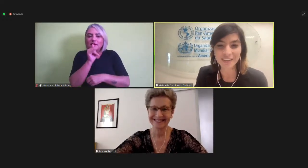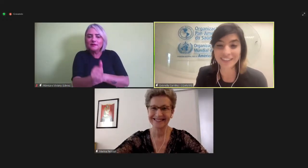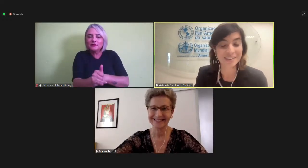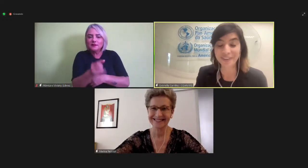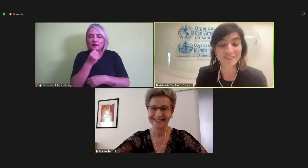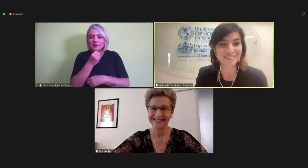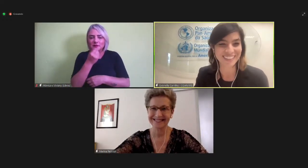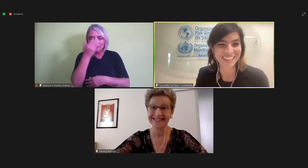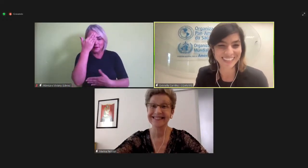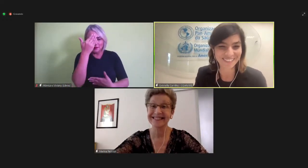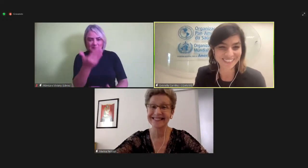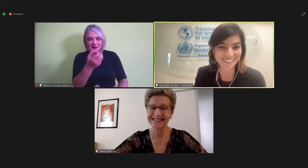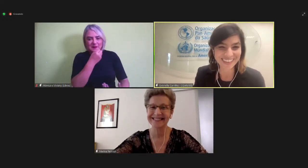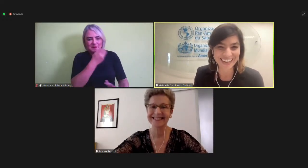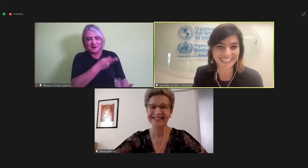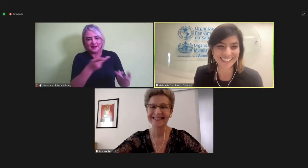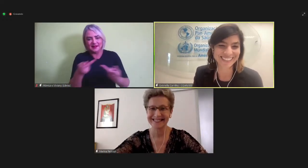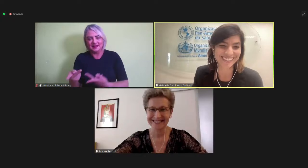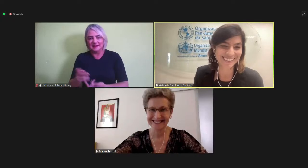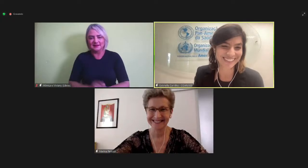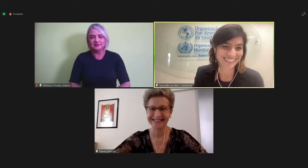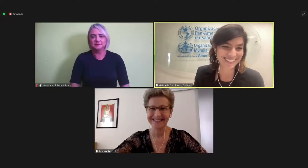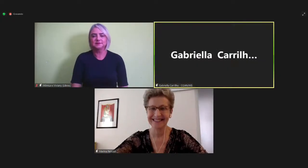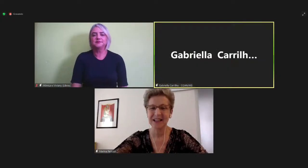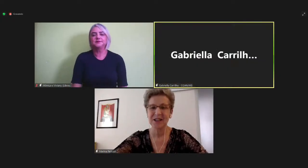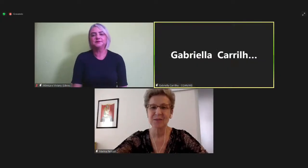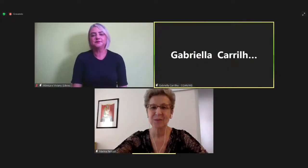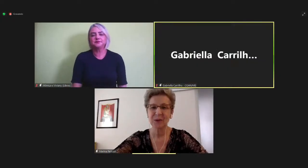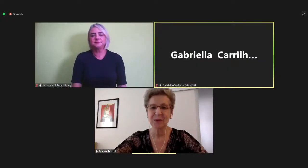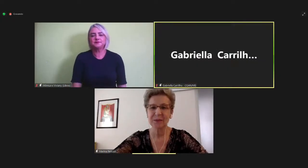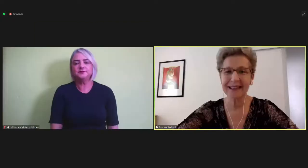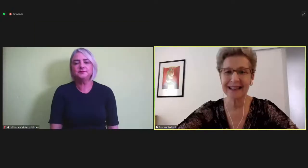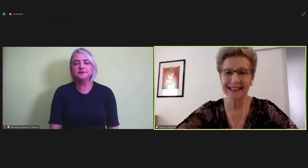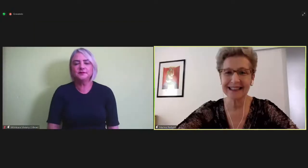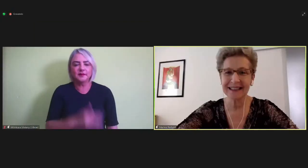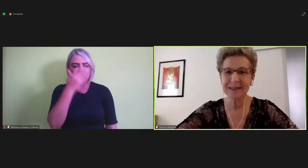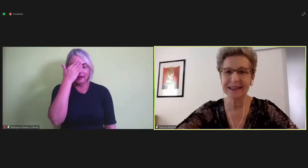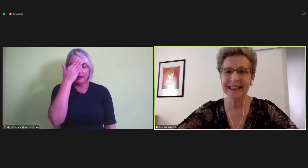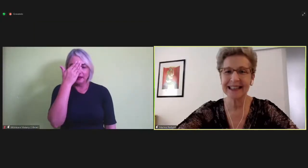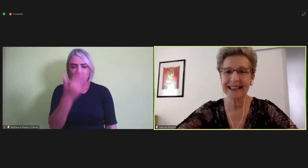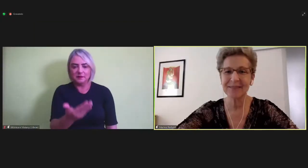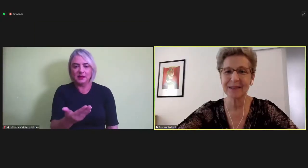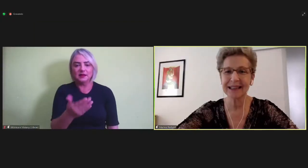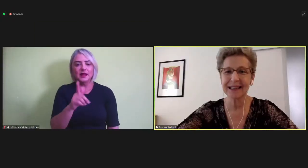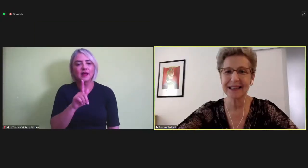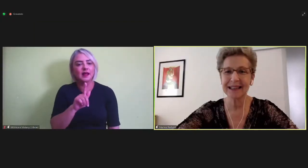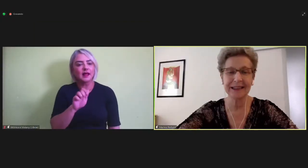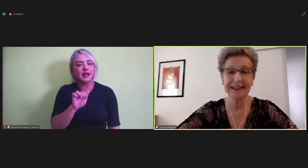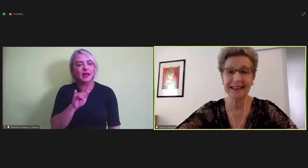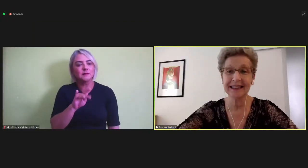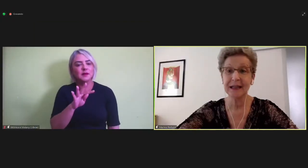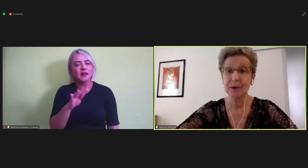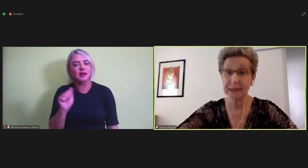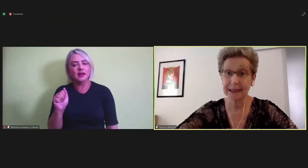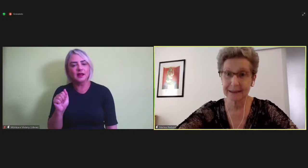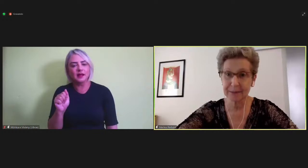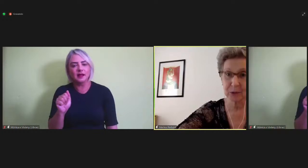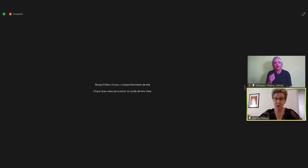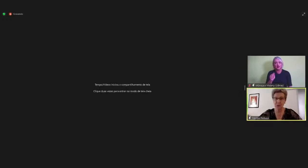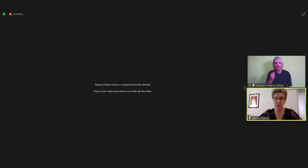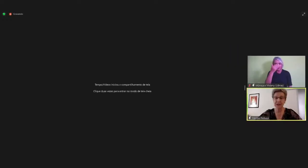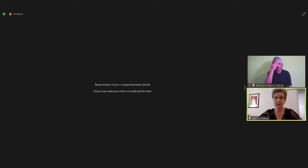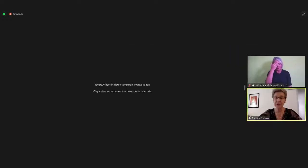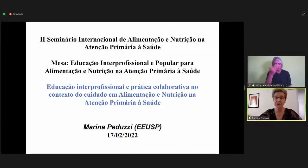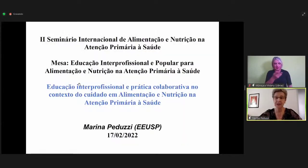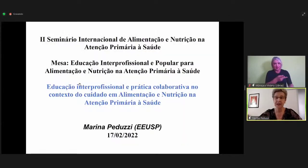have 5 minutes left, we are going to tell you. So welcome and thank you very much. Thank you,